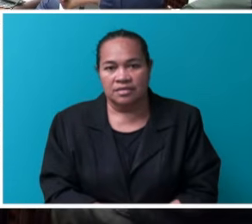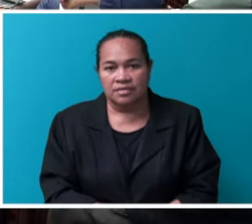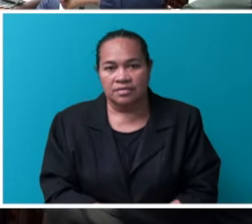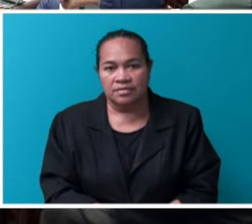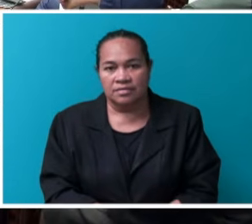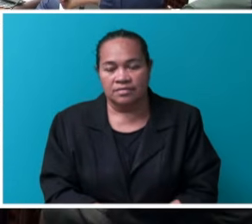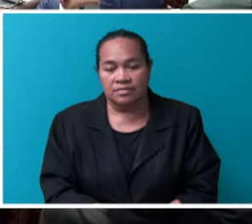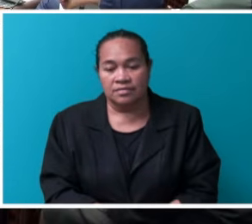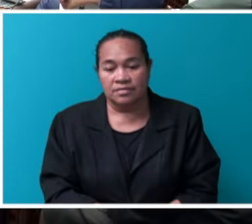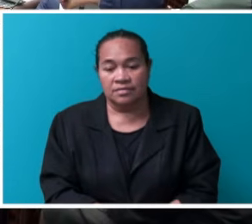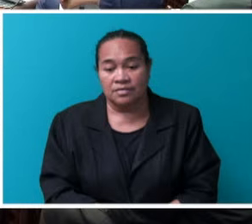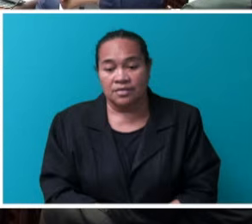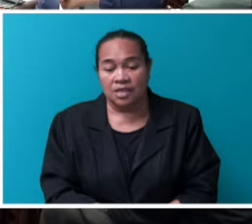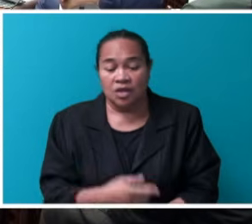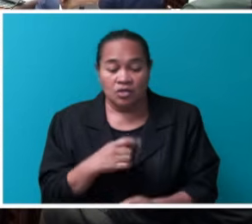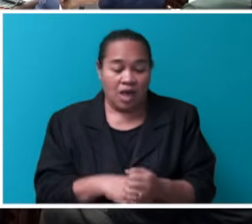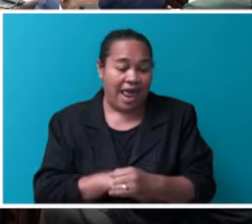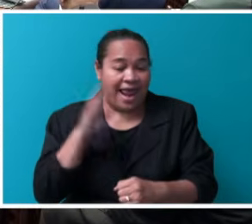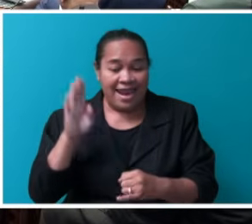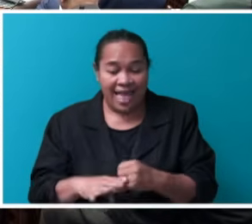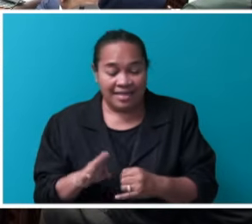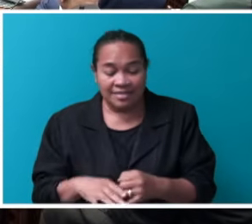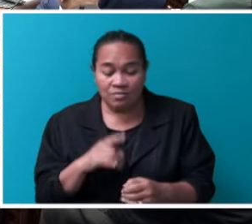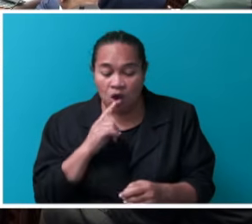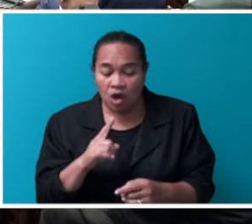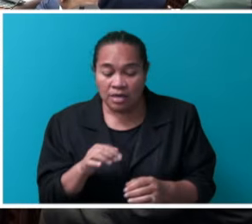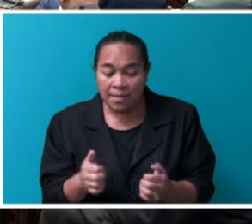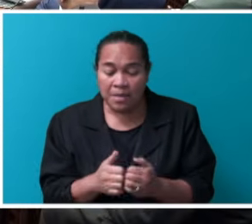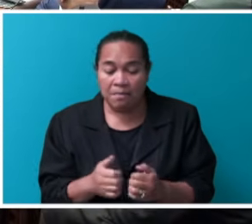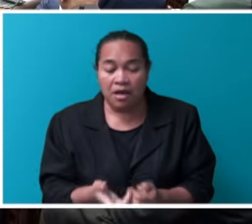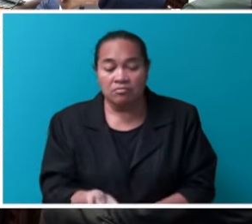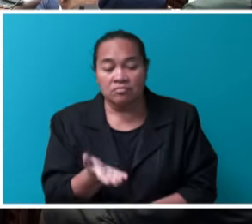We now turn to the last item on the order paper. Secretary General.